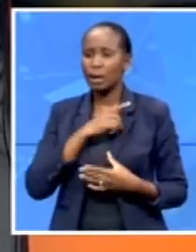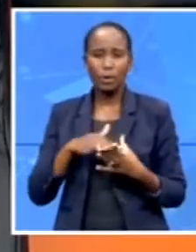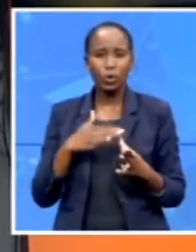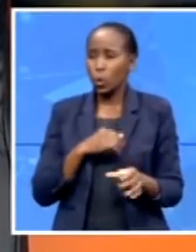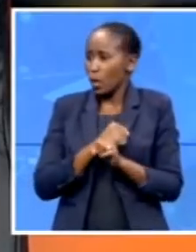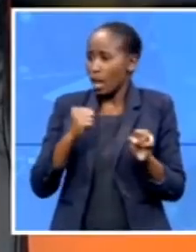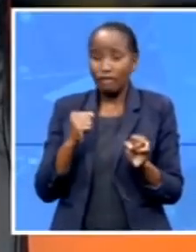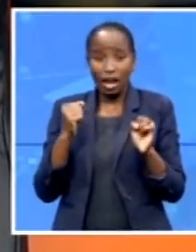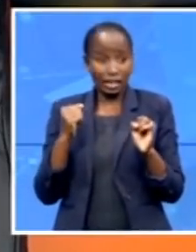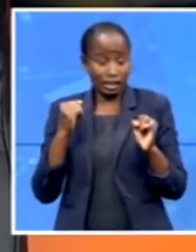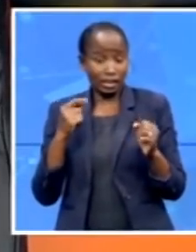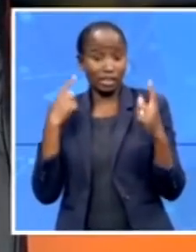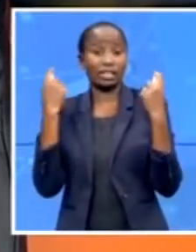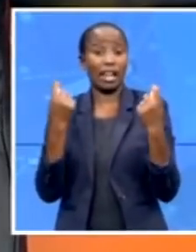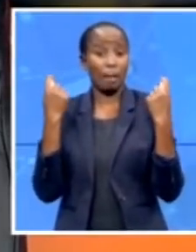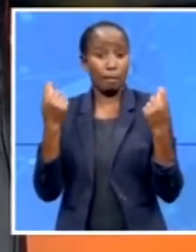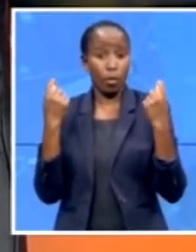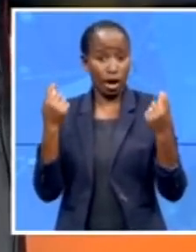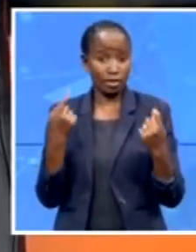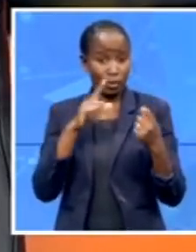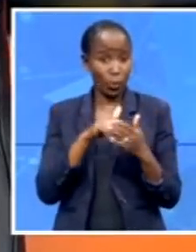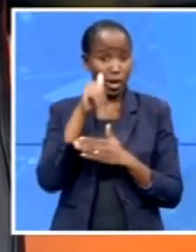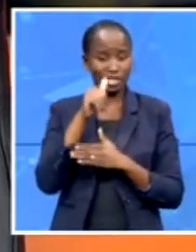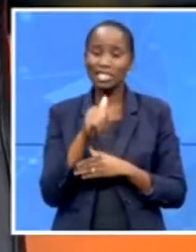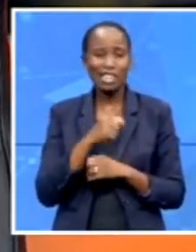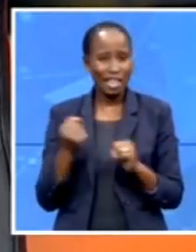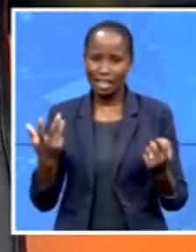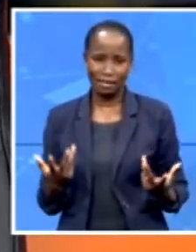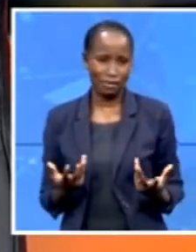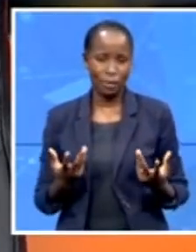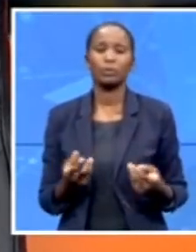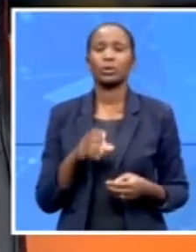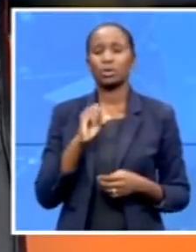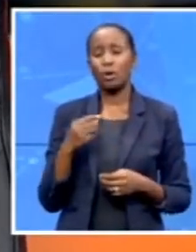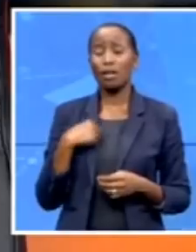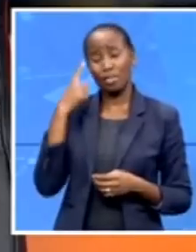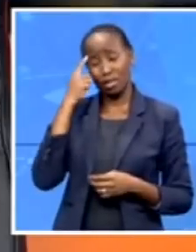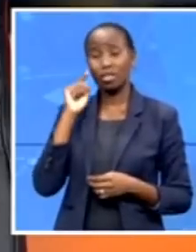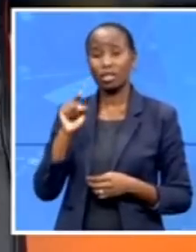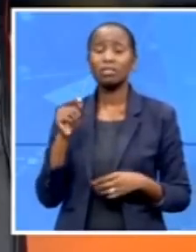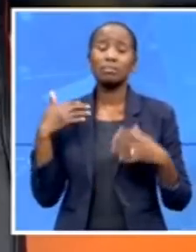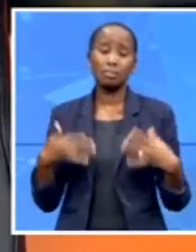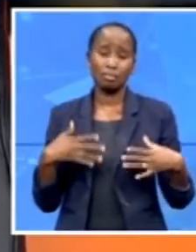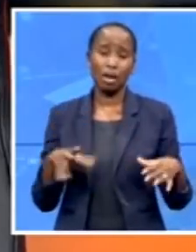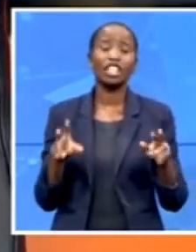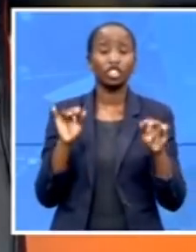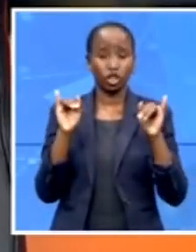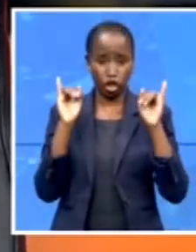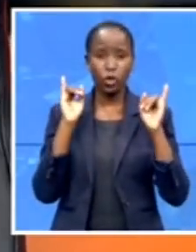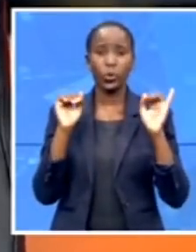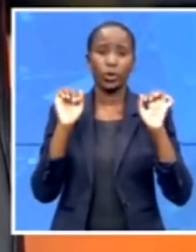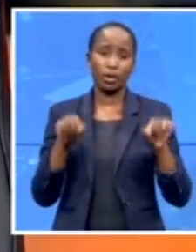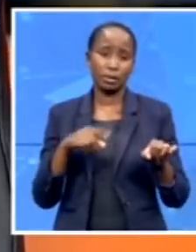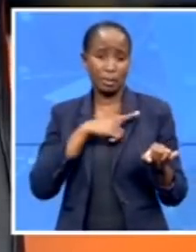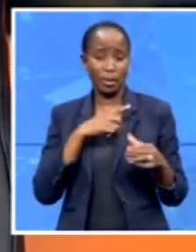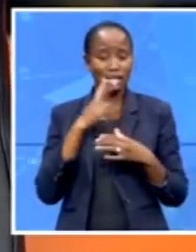time around. And I think that is very serious because it's in a way it's a tormented type of election. There was COVID, and then